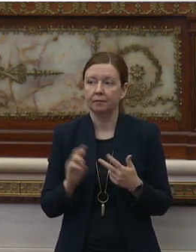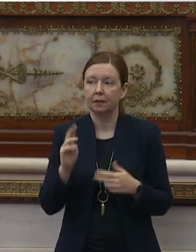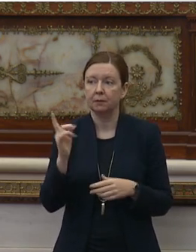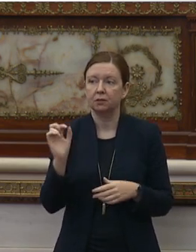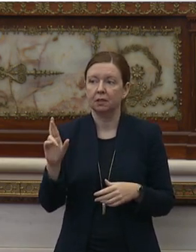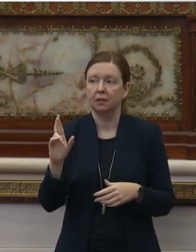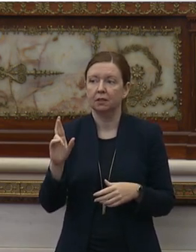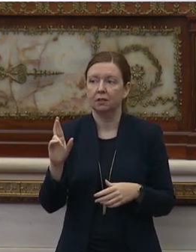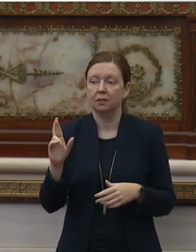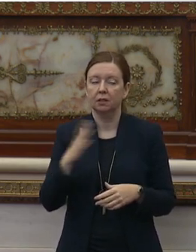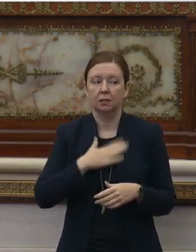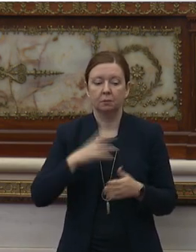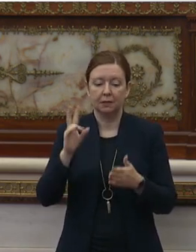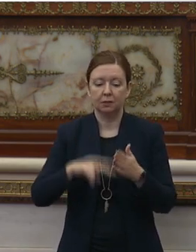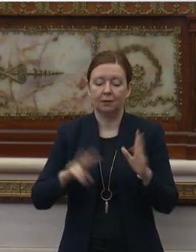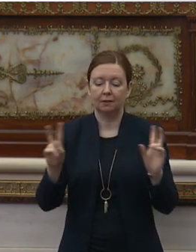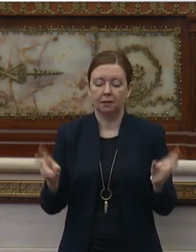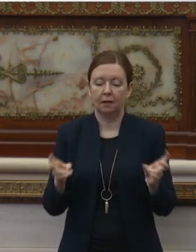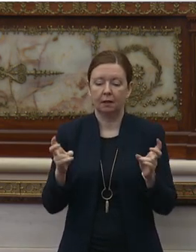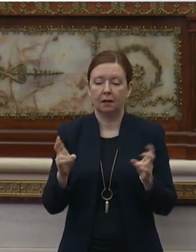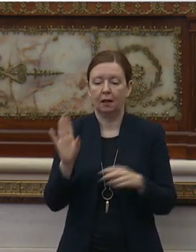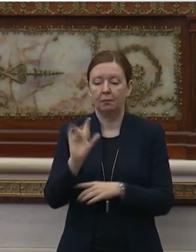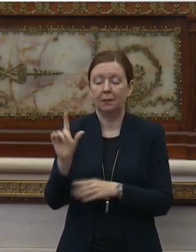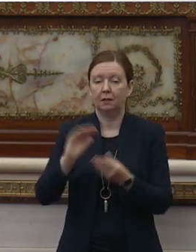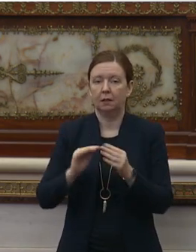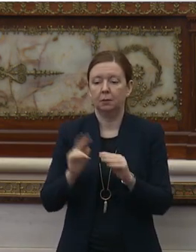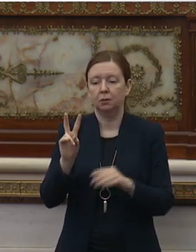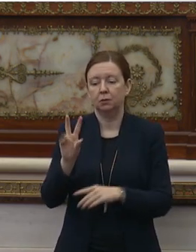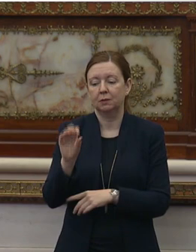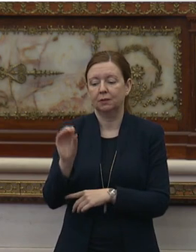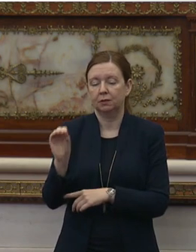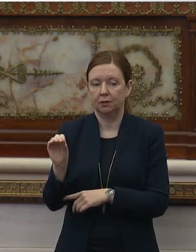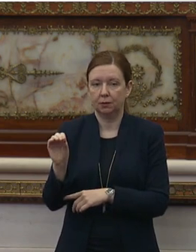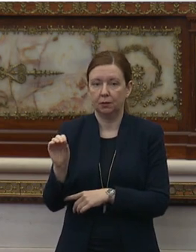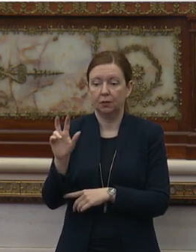Decker, please read the title of bill number